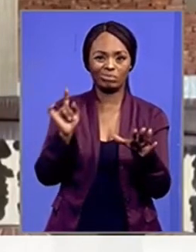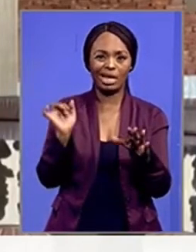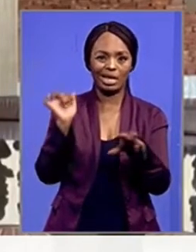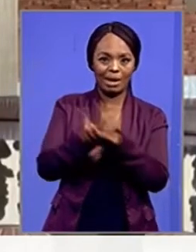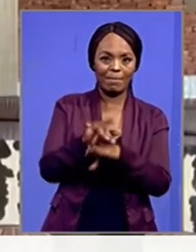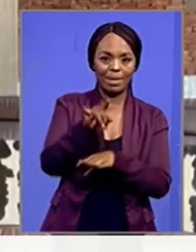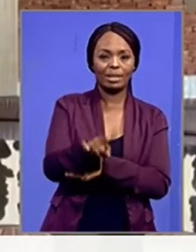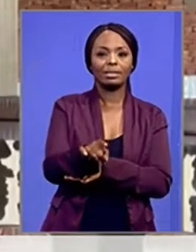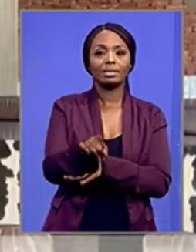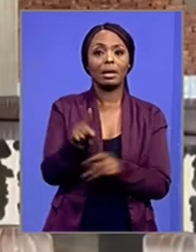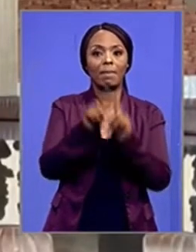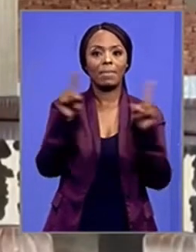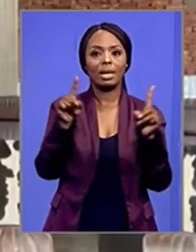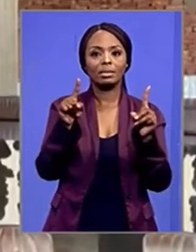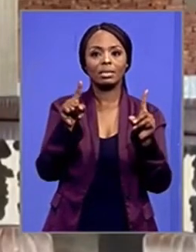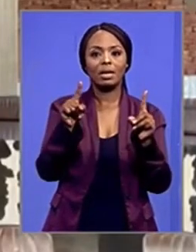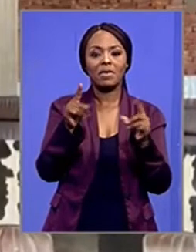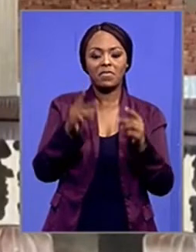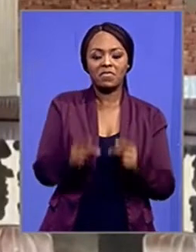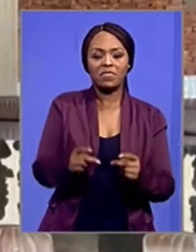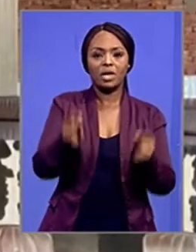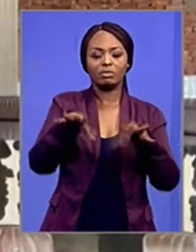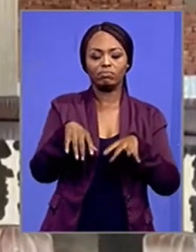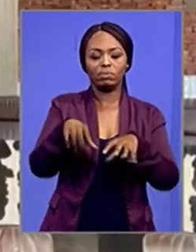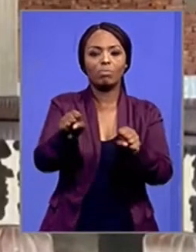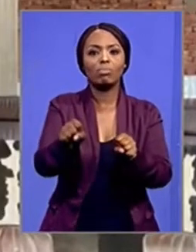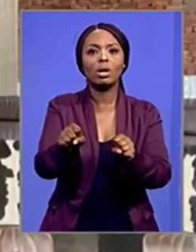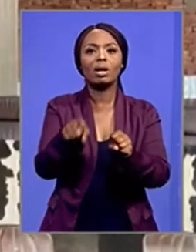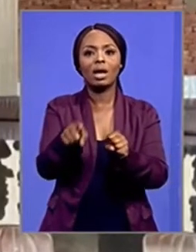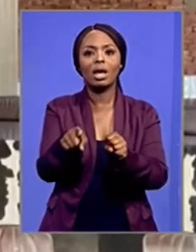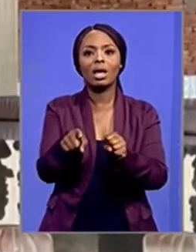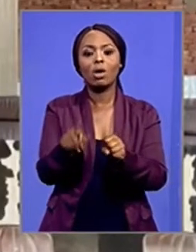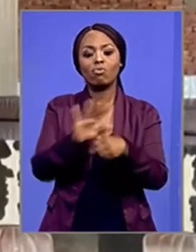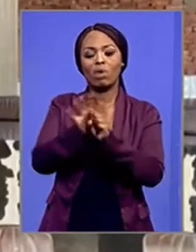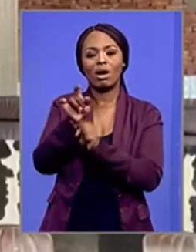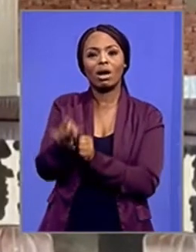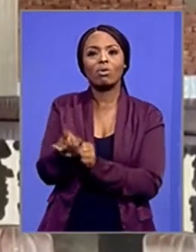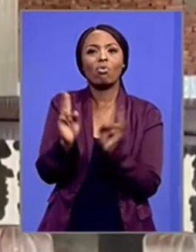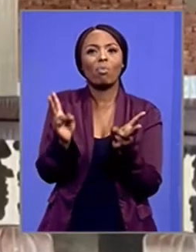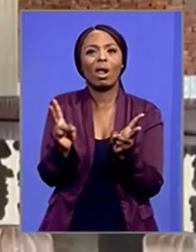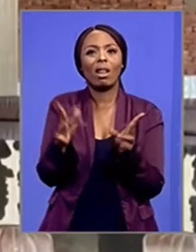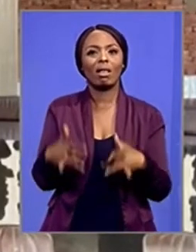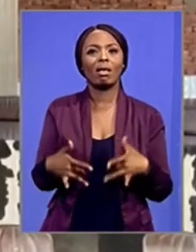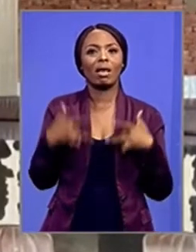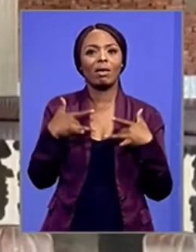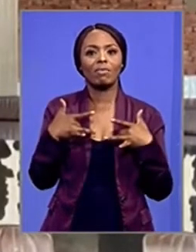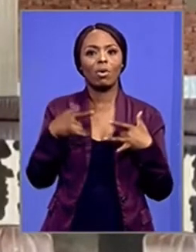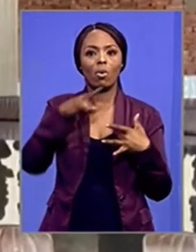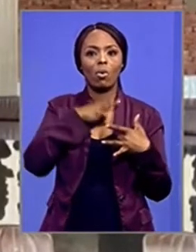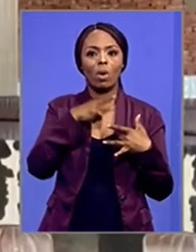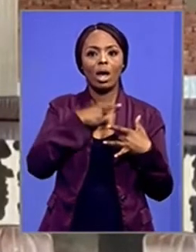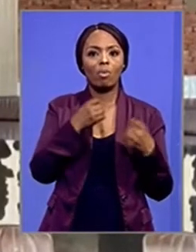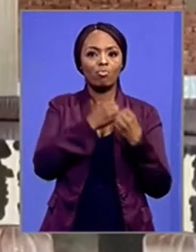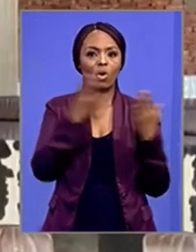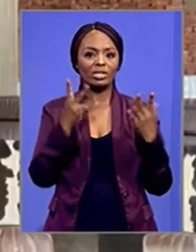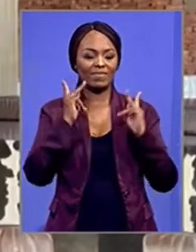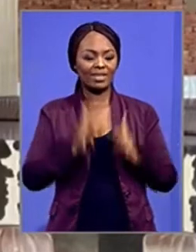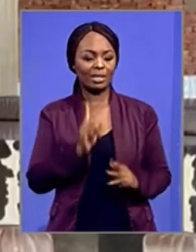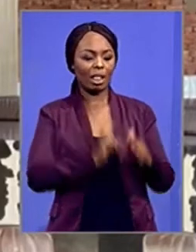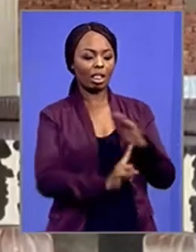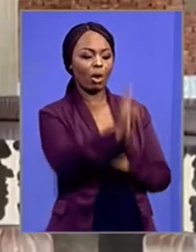to quickly adapt to the new normal and switch from physical to virtual court